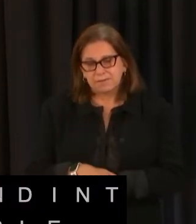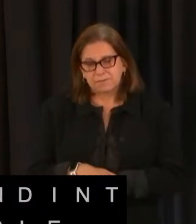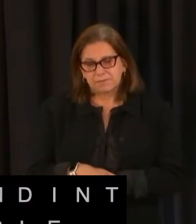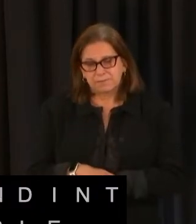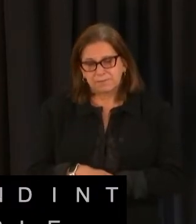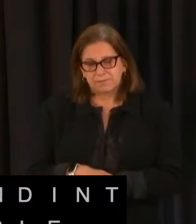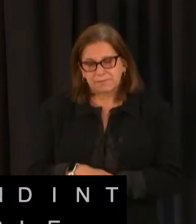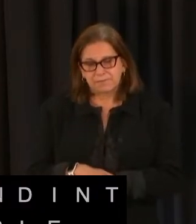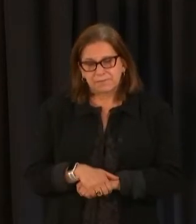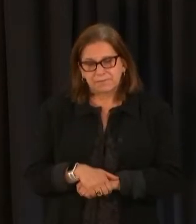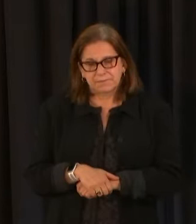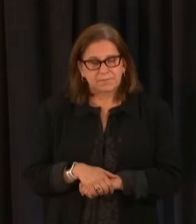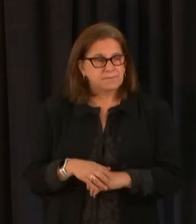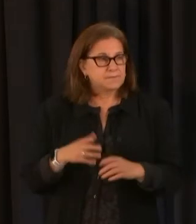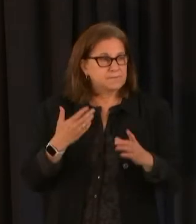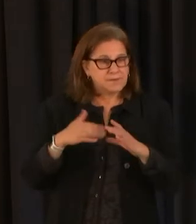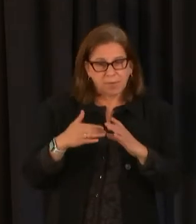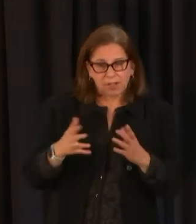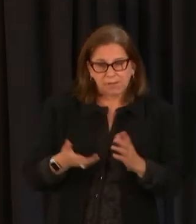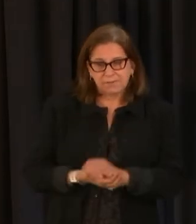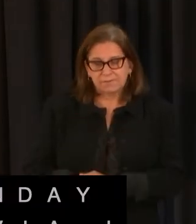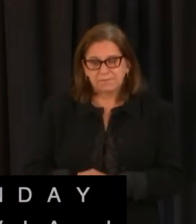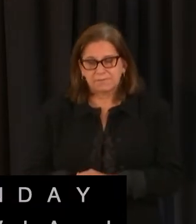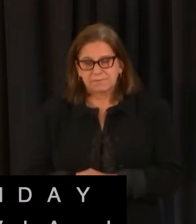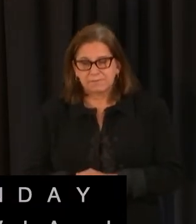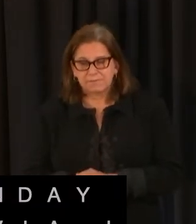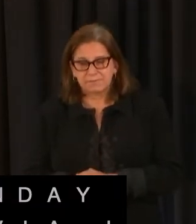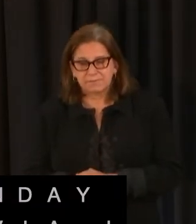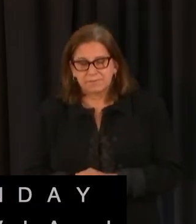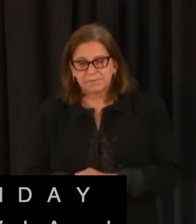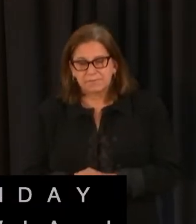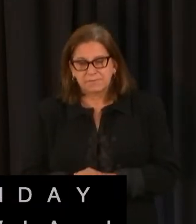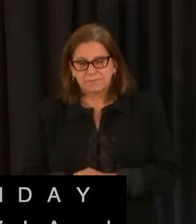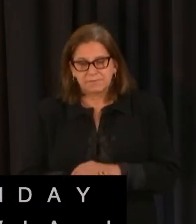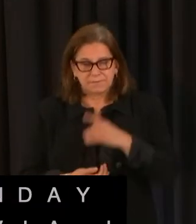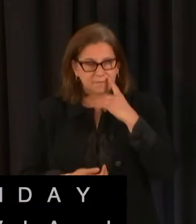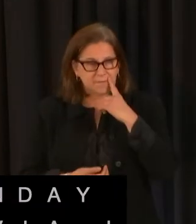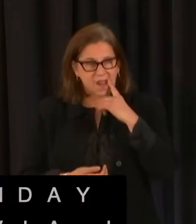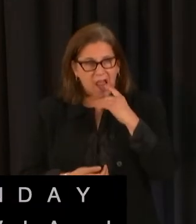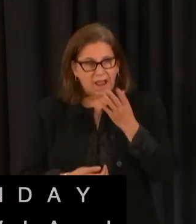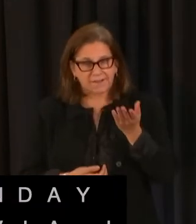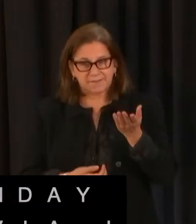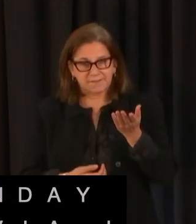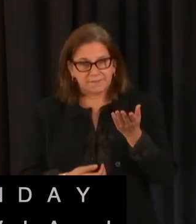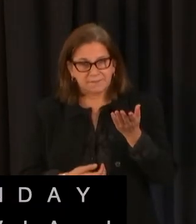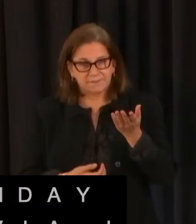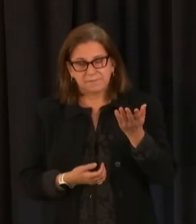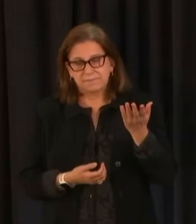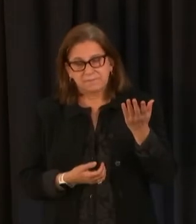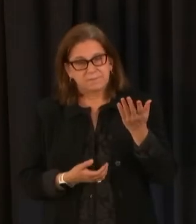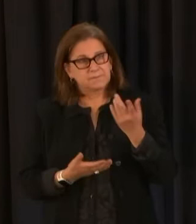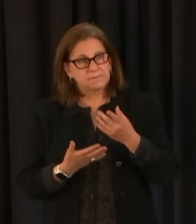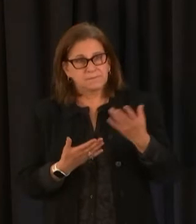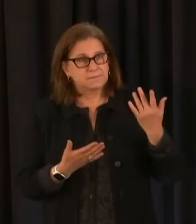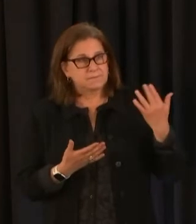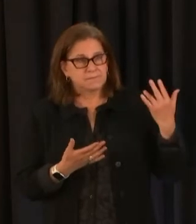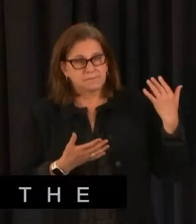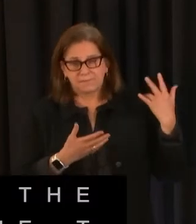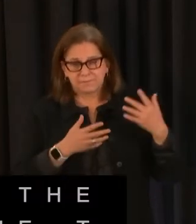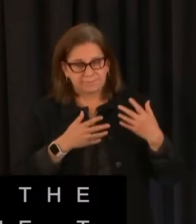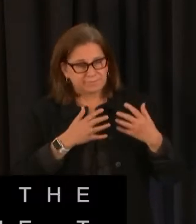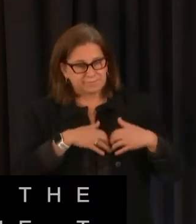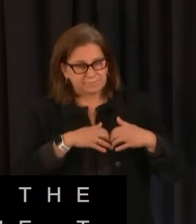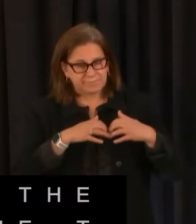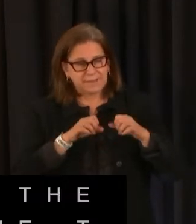via email in weeks prior because the portal wasn't working due to the systems update, is it your impression that those people